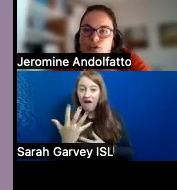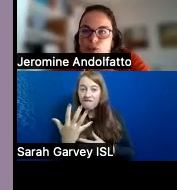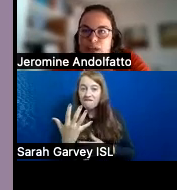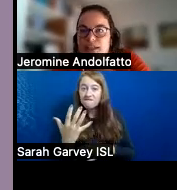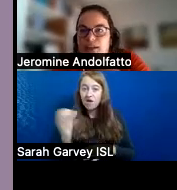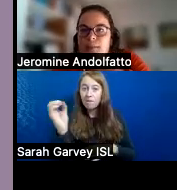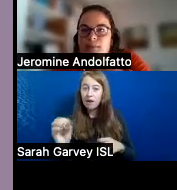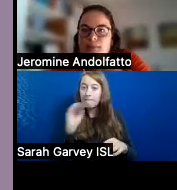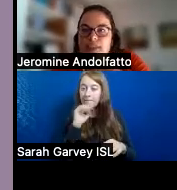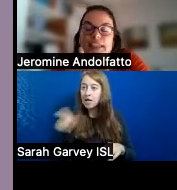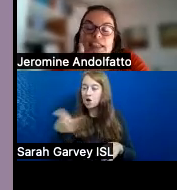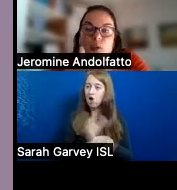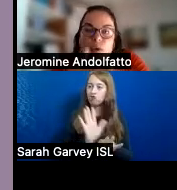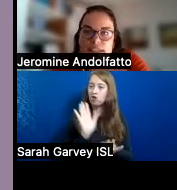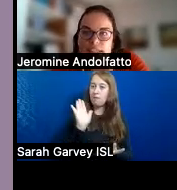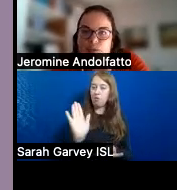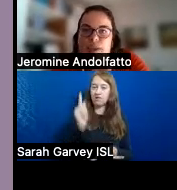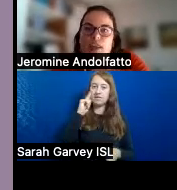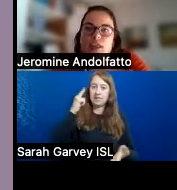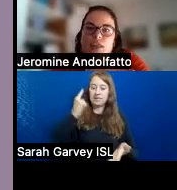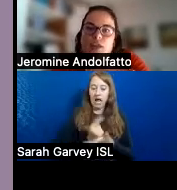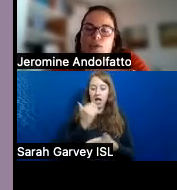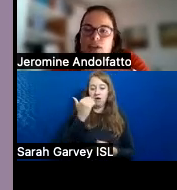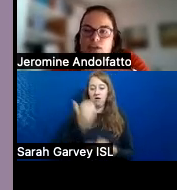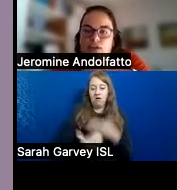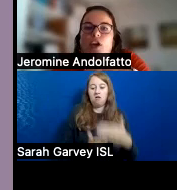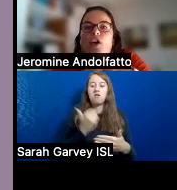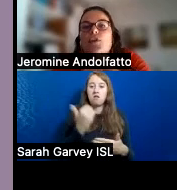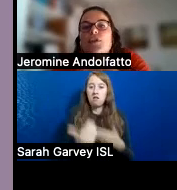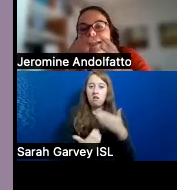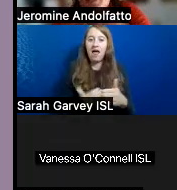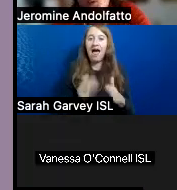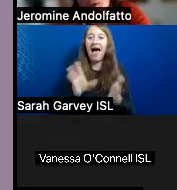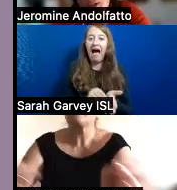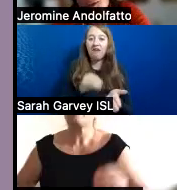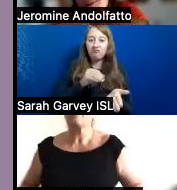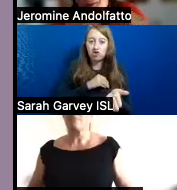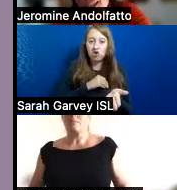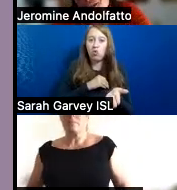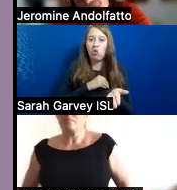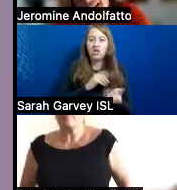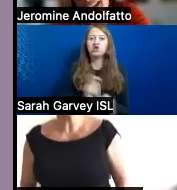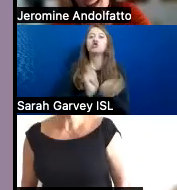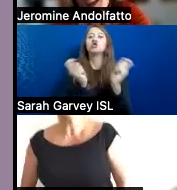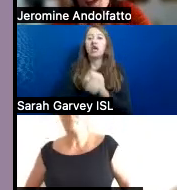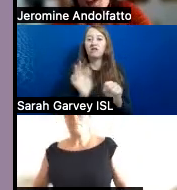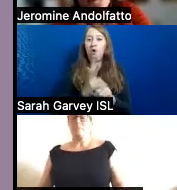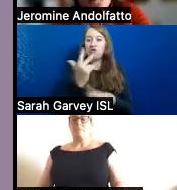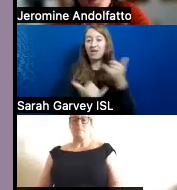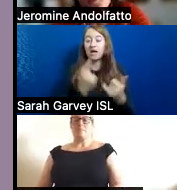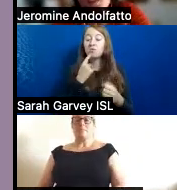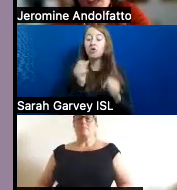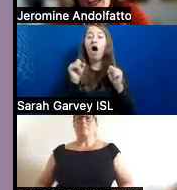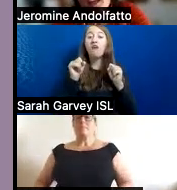to address these inequalities within the 3 years. Obviously, it's important to have monitoring